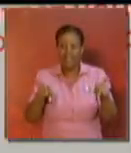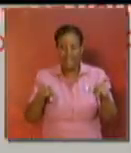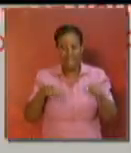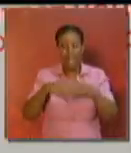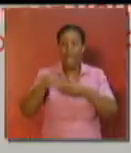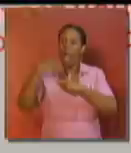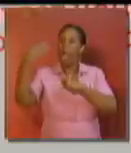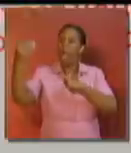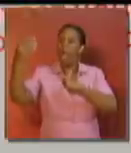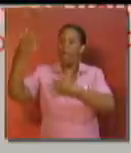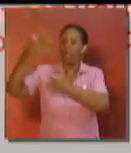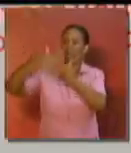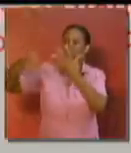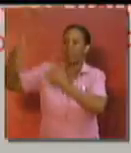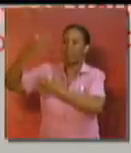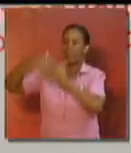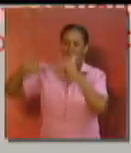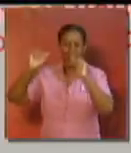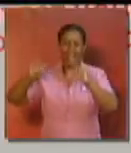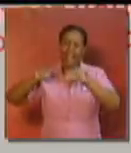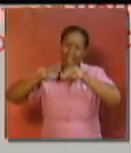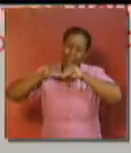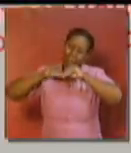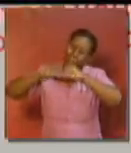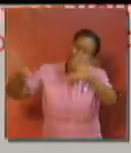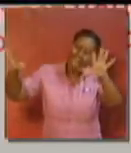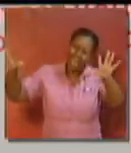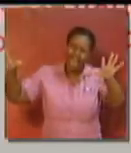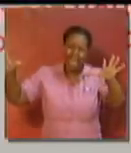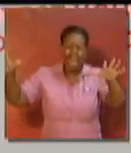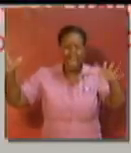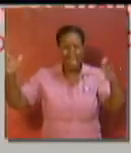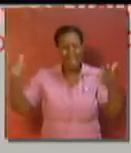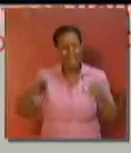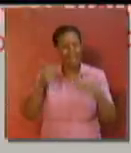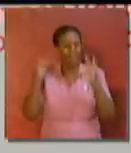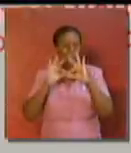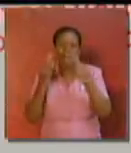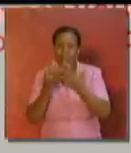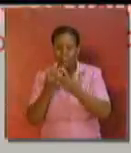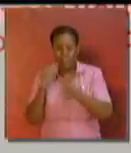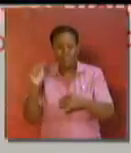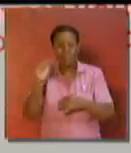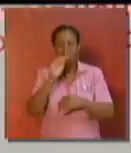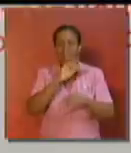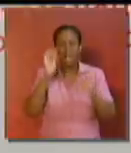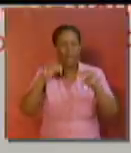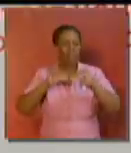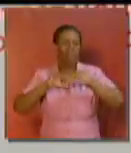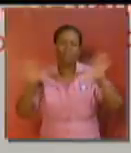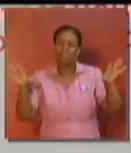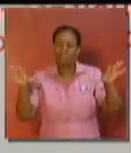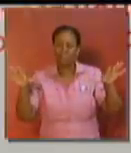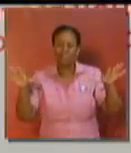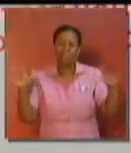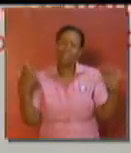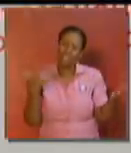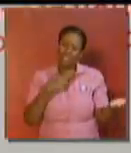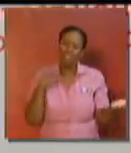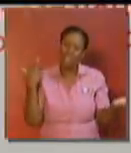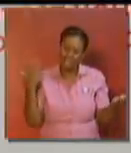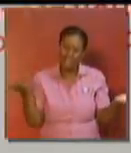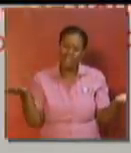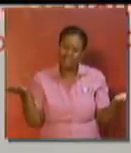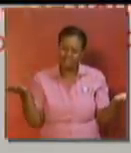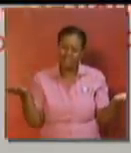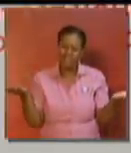to keep you out of circulation and to reduce the risk of you infecting other persons. So while you are in home